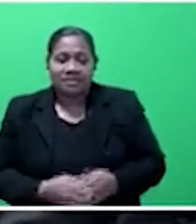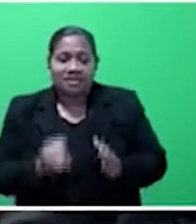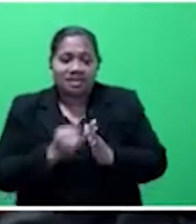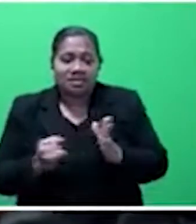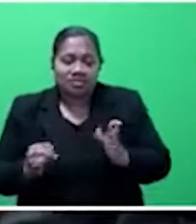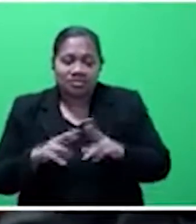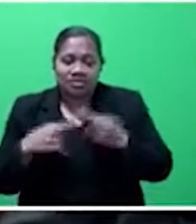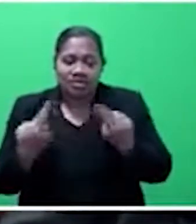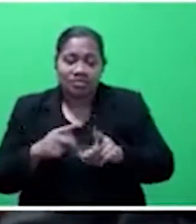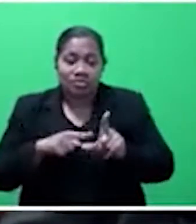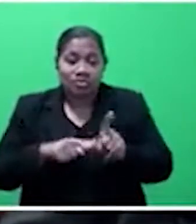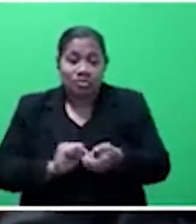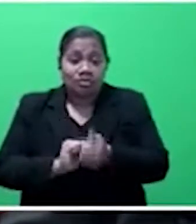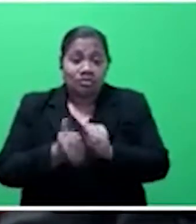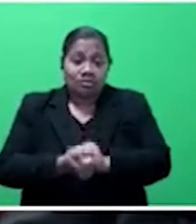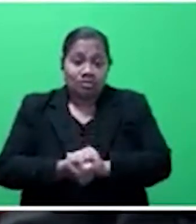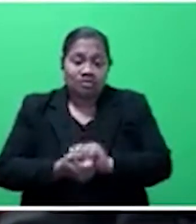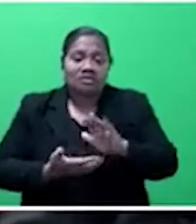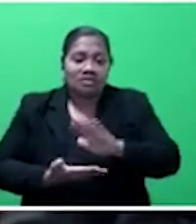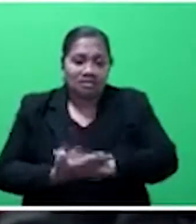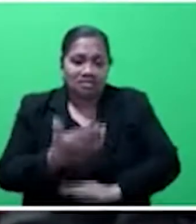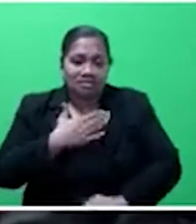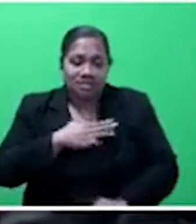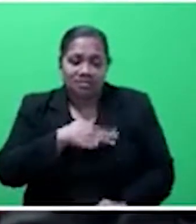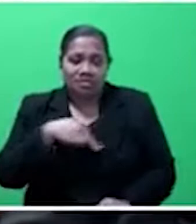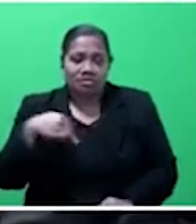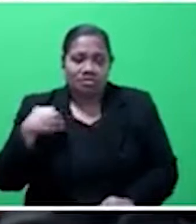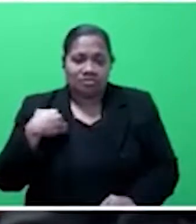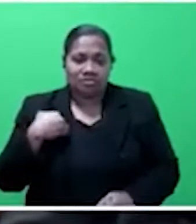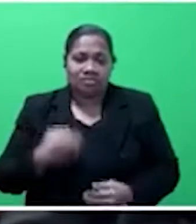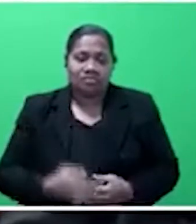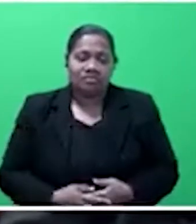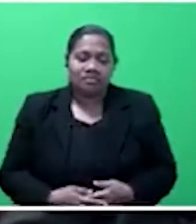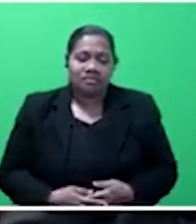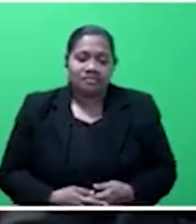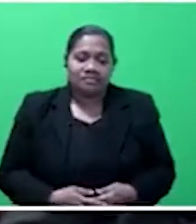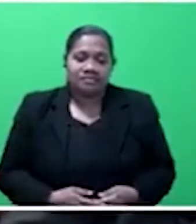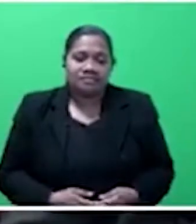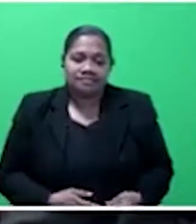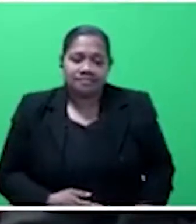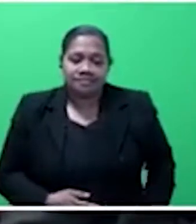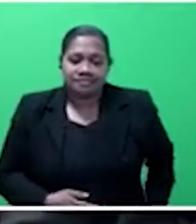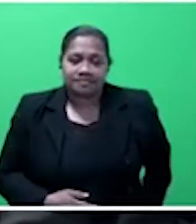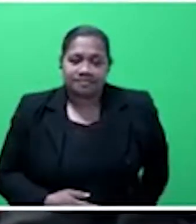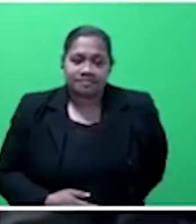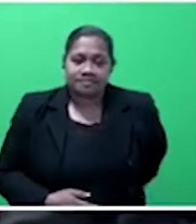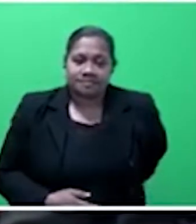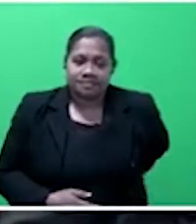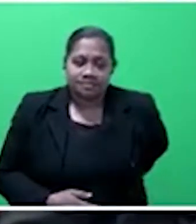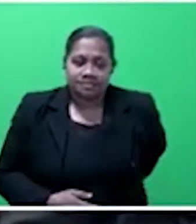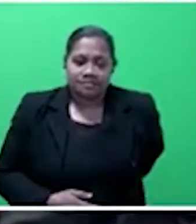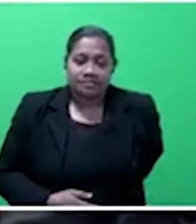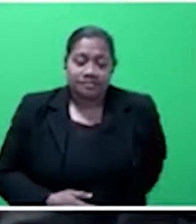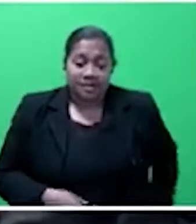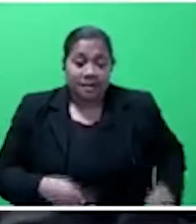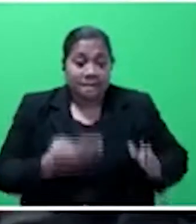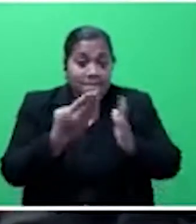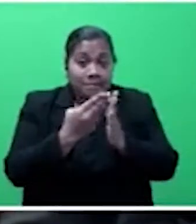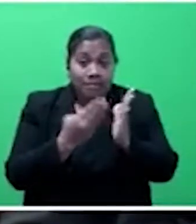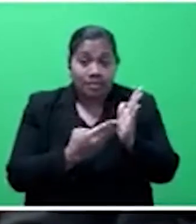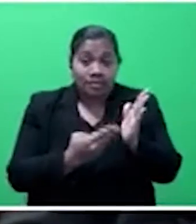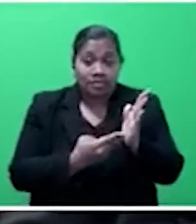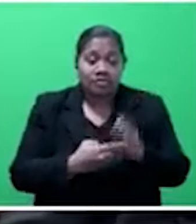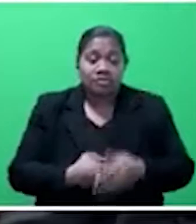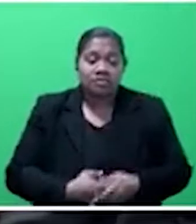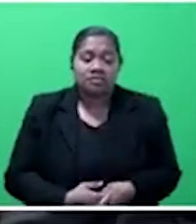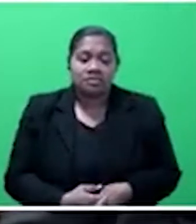sports that falls under my ministerial portfolio. Mr. Speaker, sir, this budget is a profound and a